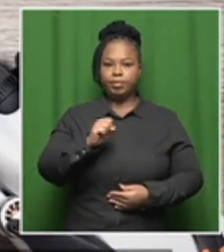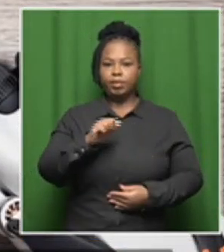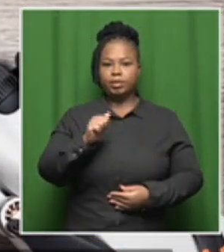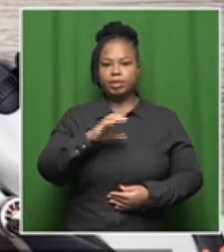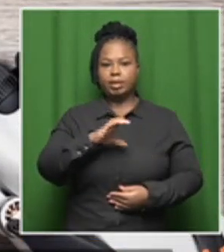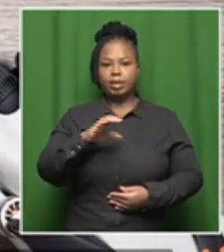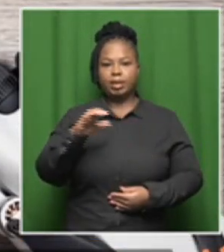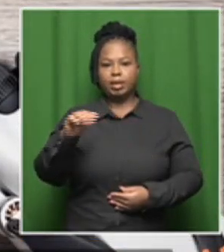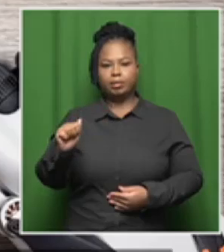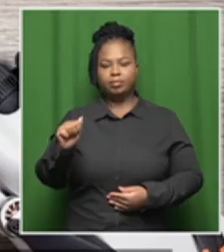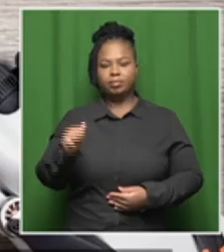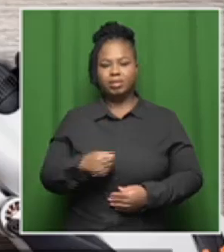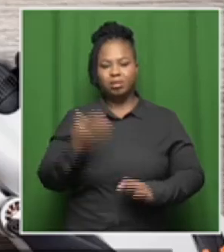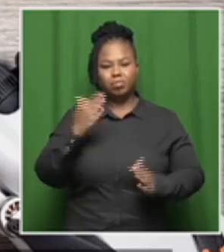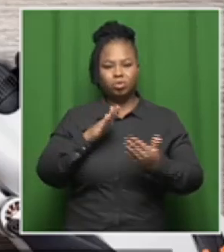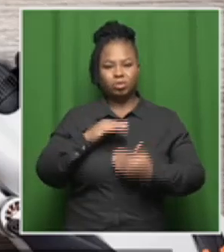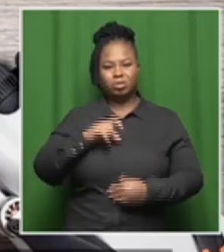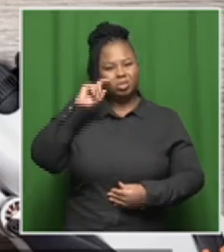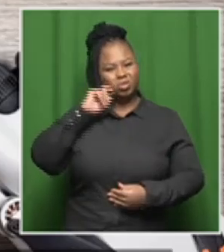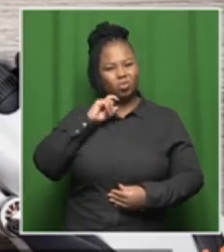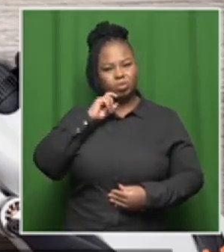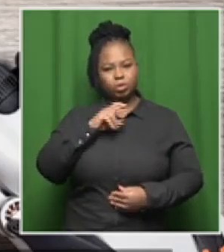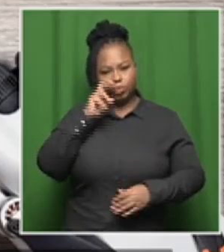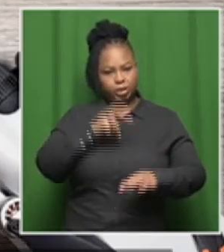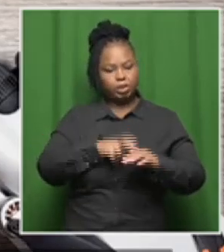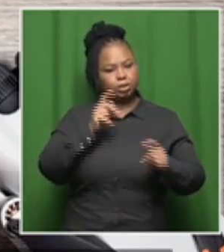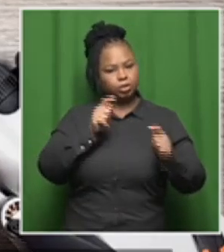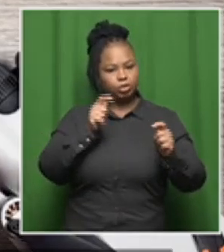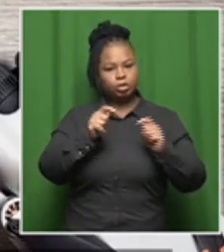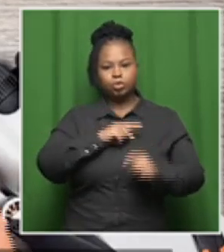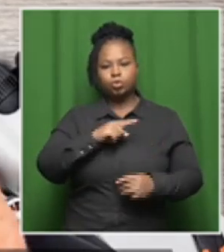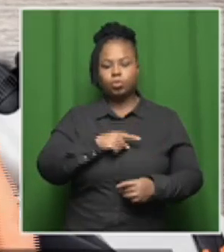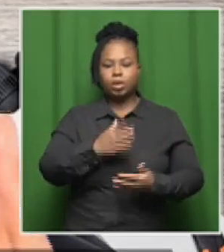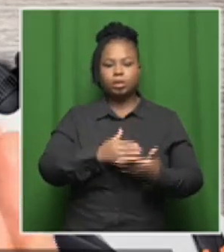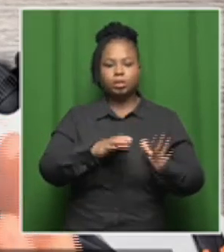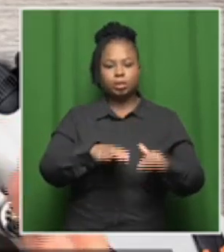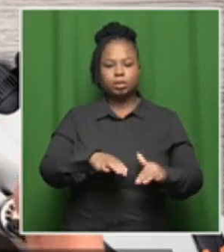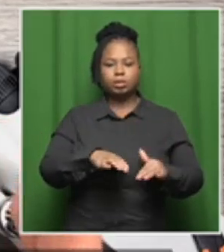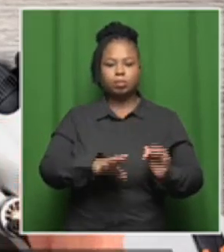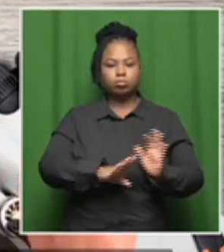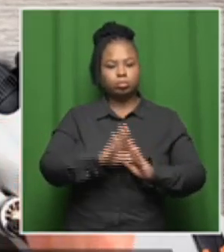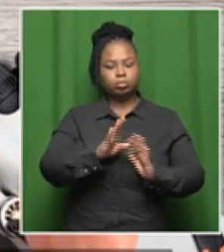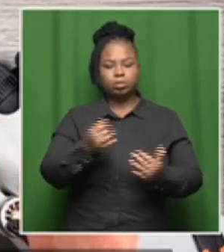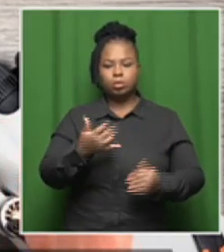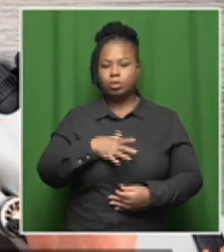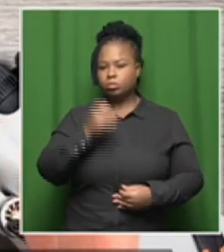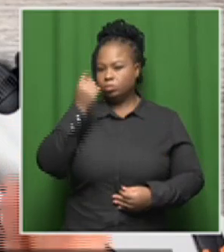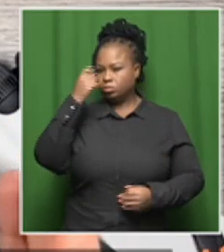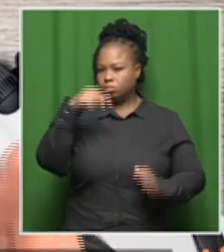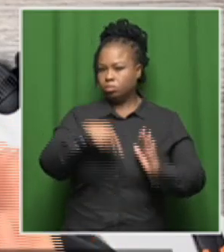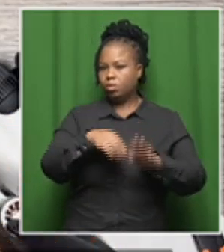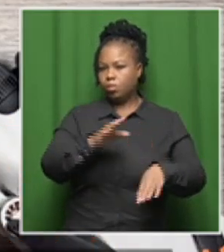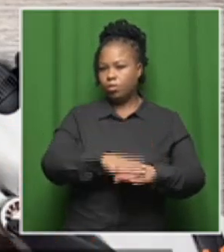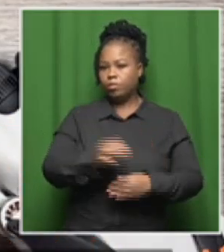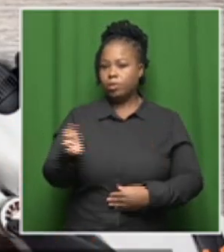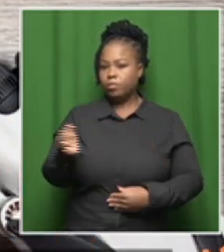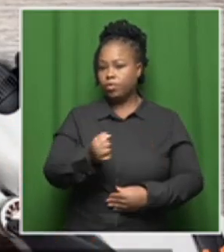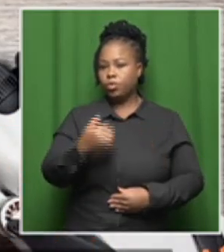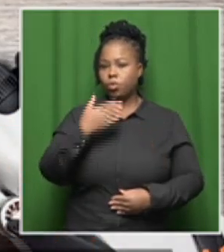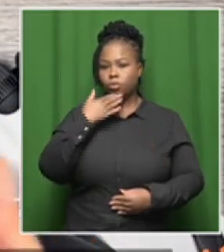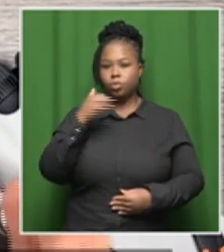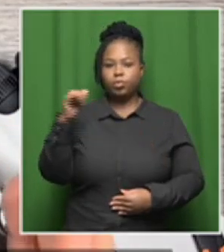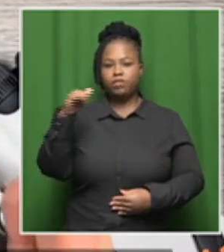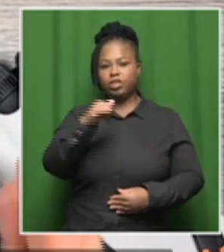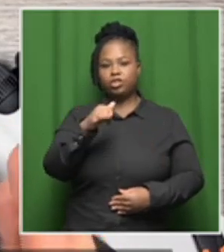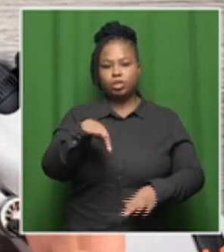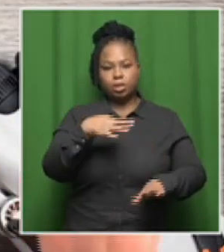is outdated, needing modernization for the evolving drone sector. Let's get a bit of an understanding here. We've roped in aviation analyst